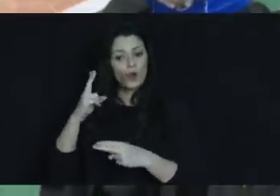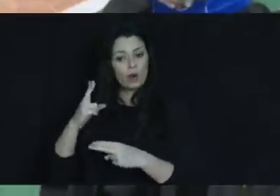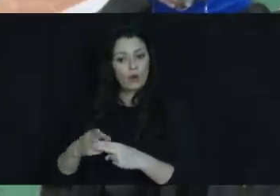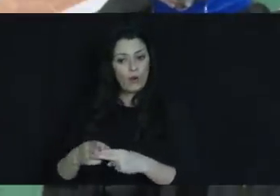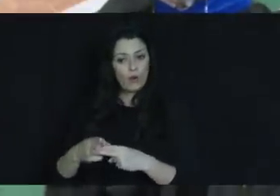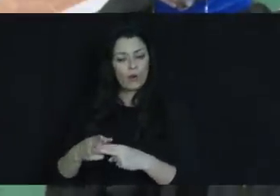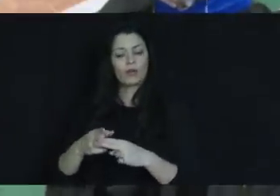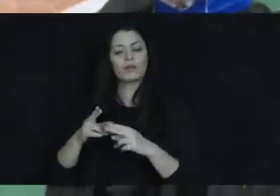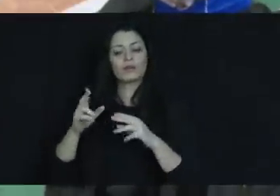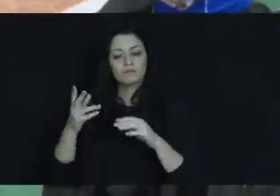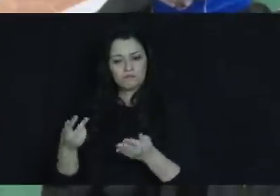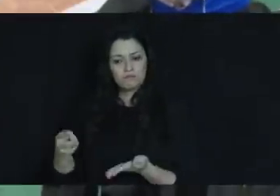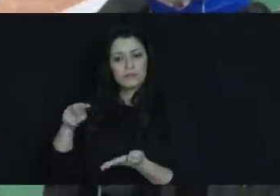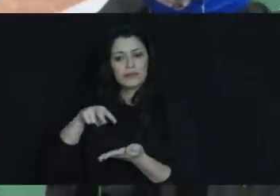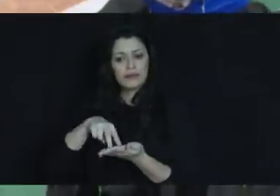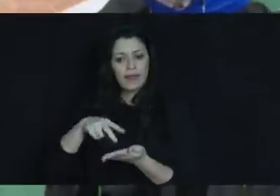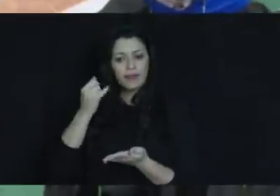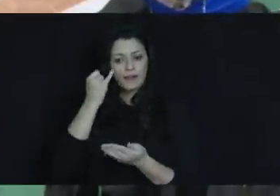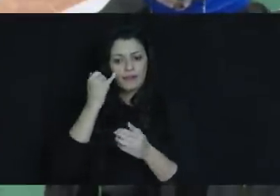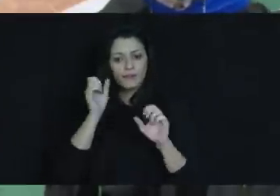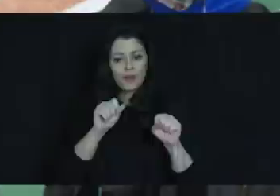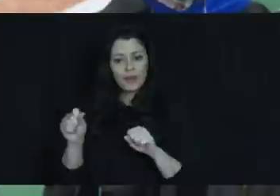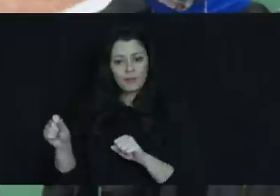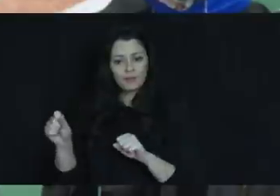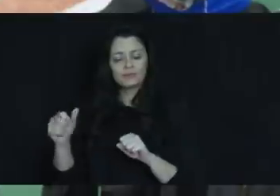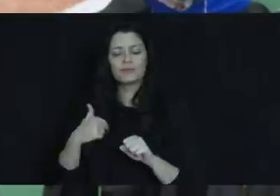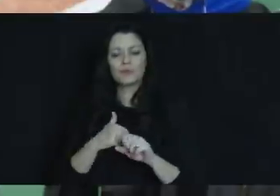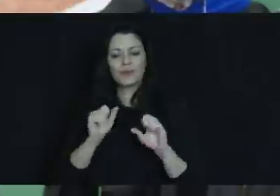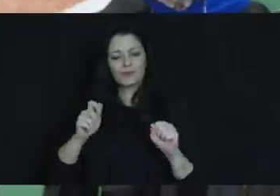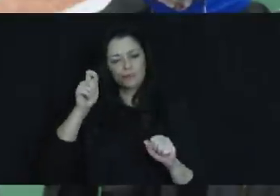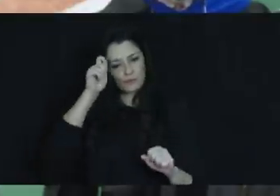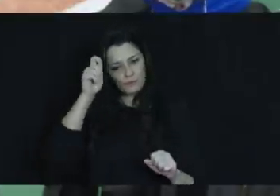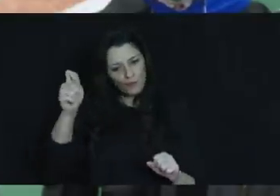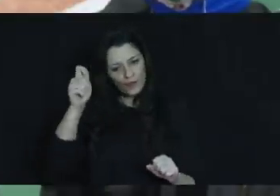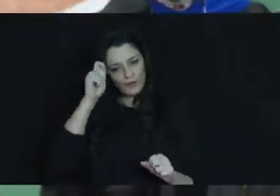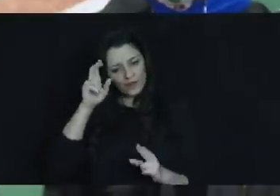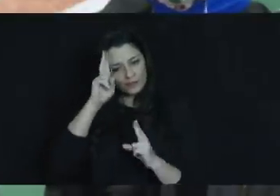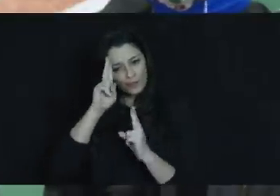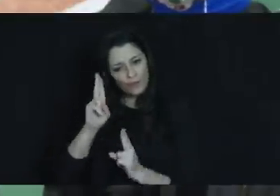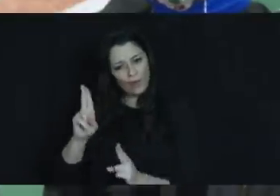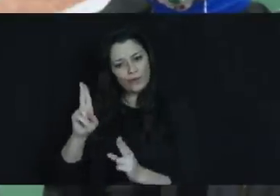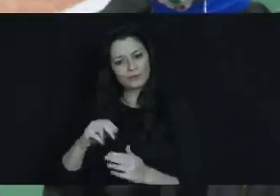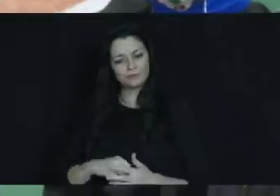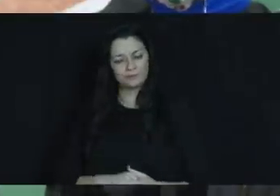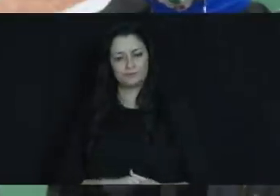your seat and be recognized as your name is announced.